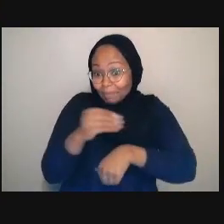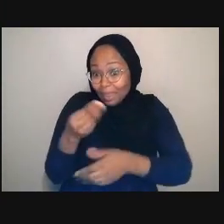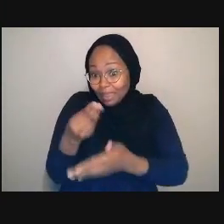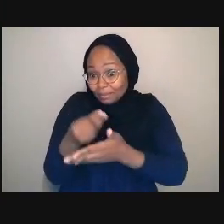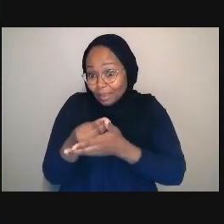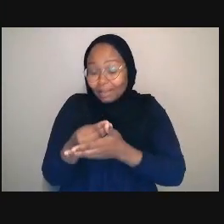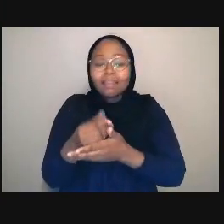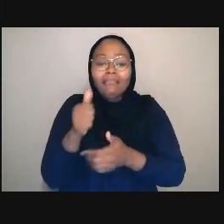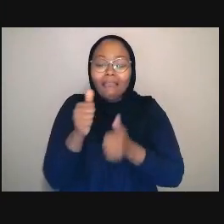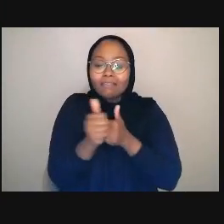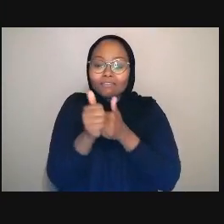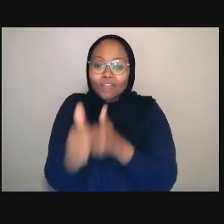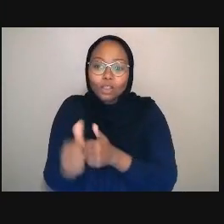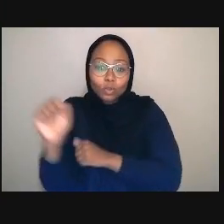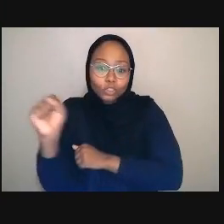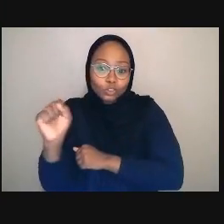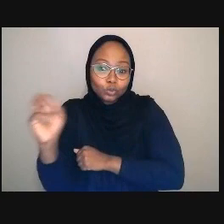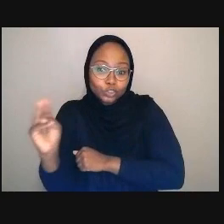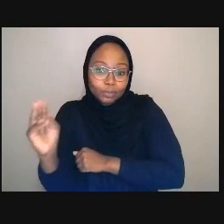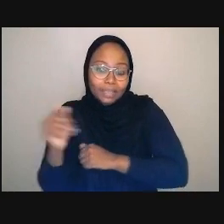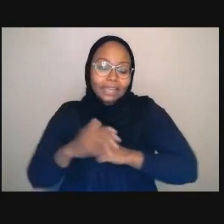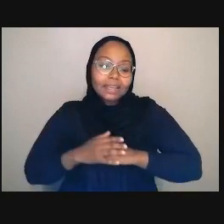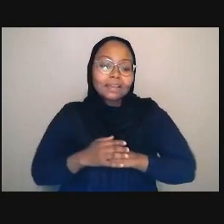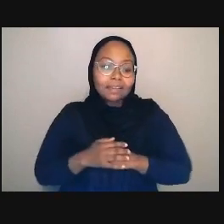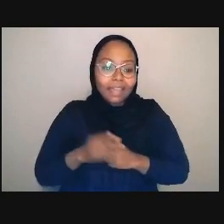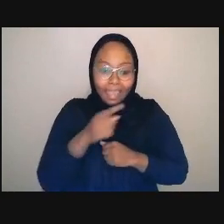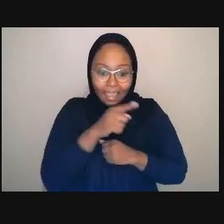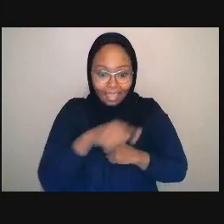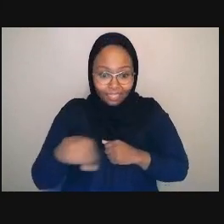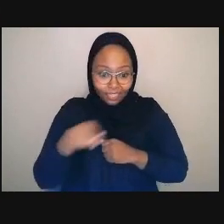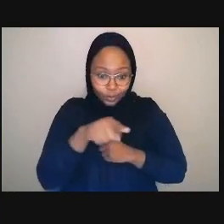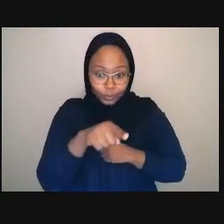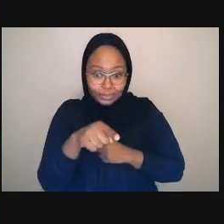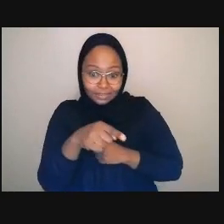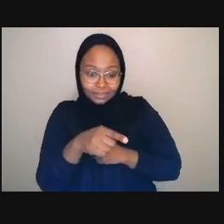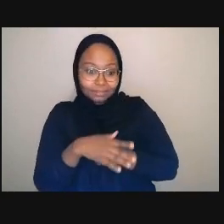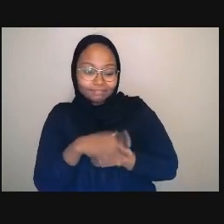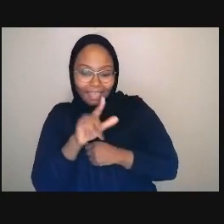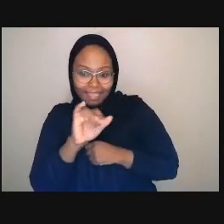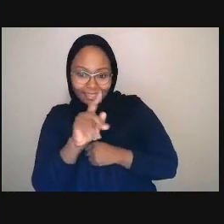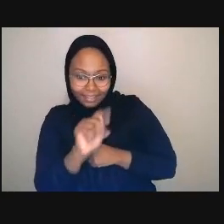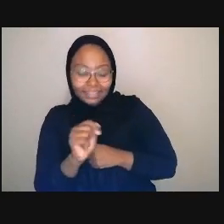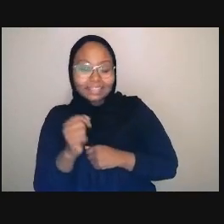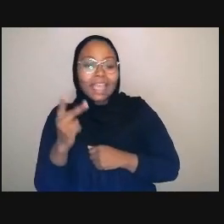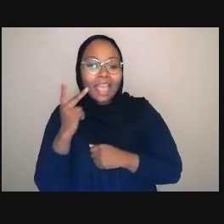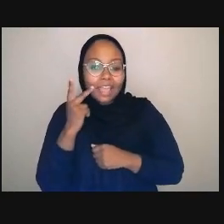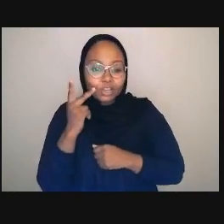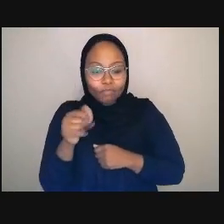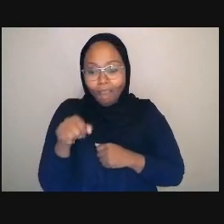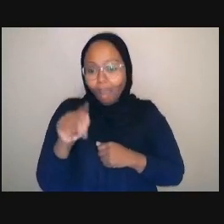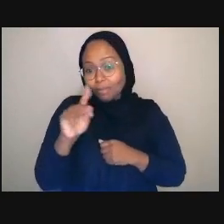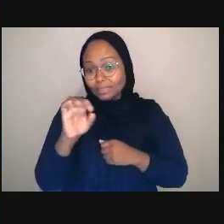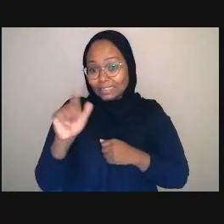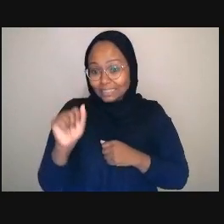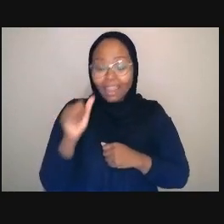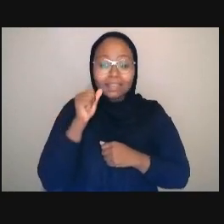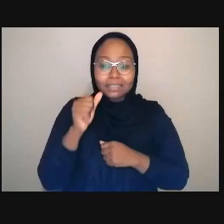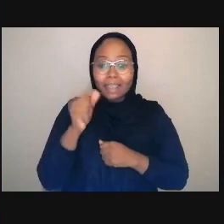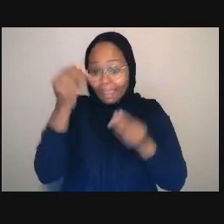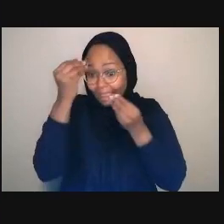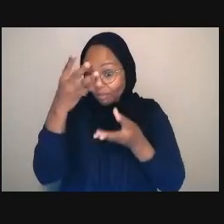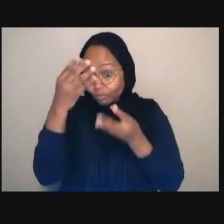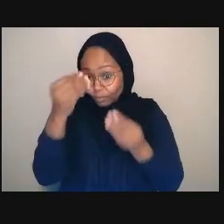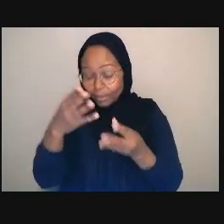social media at the links that you saw before, as well as to receive up-to-date information on COVID vaccine and other